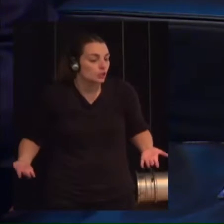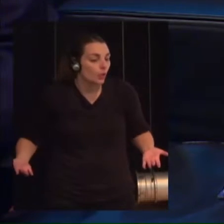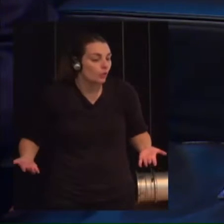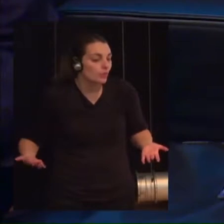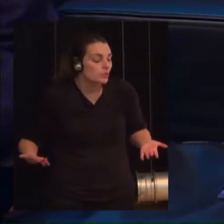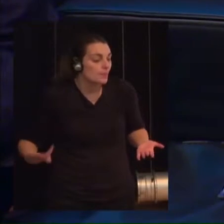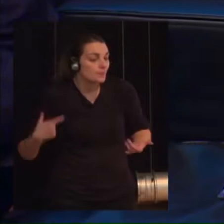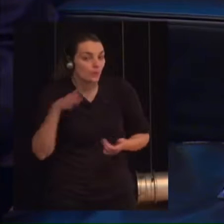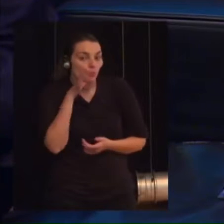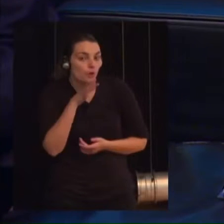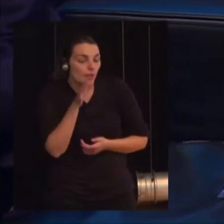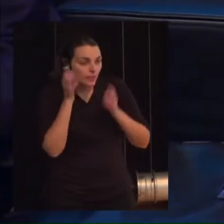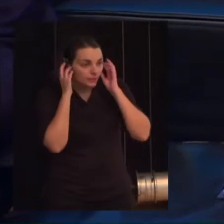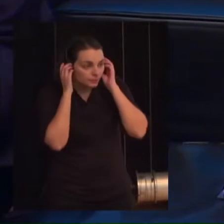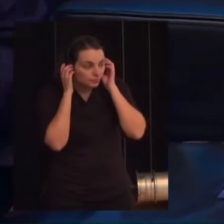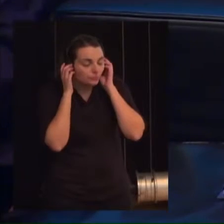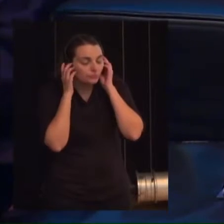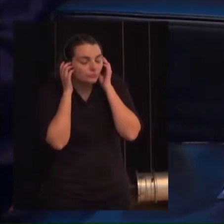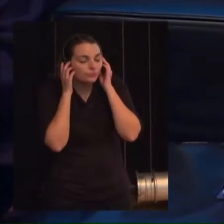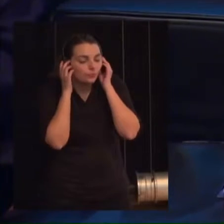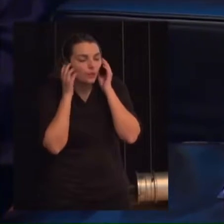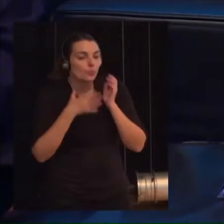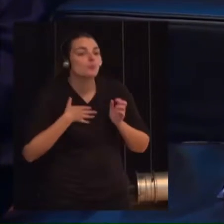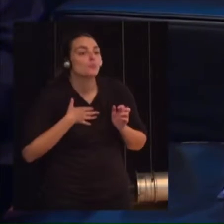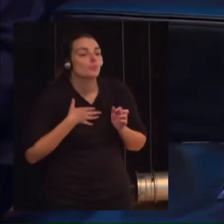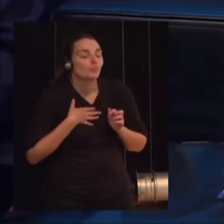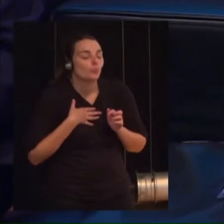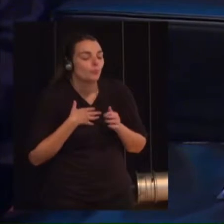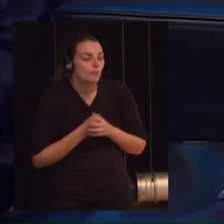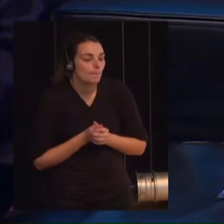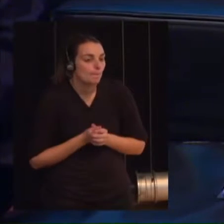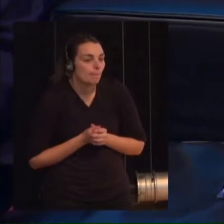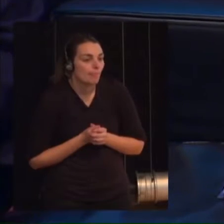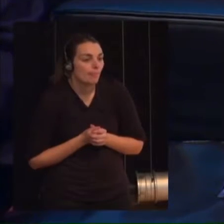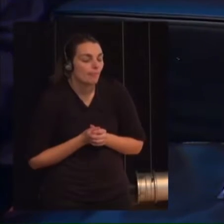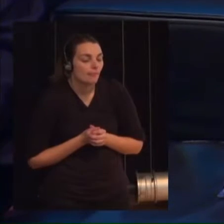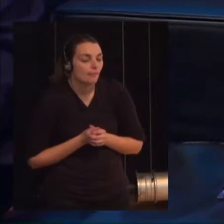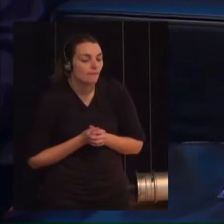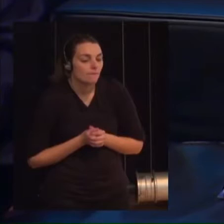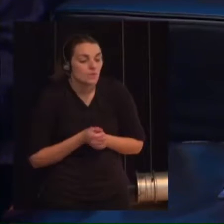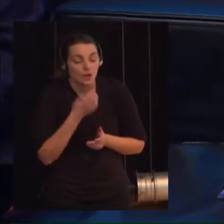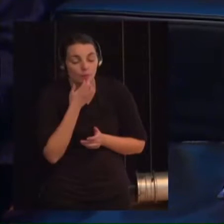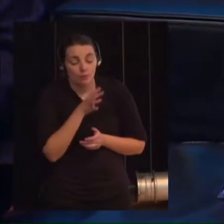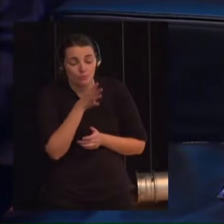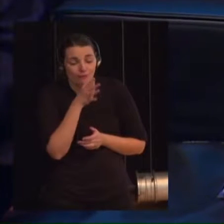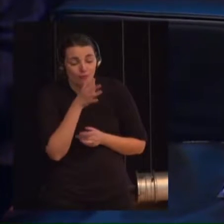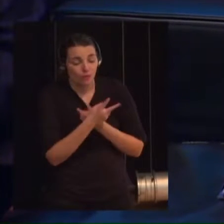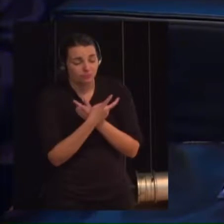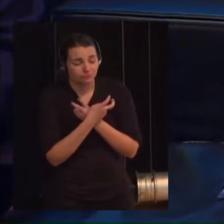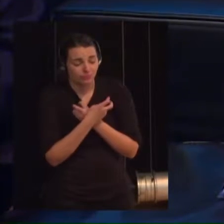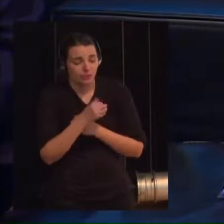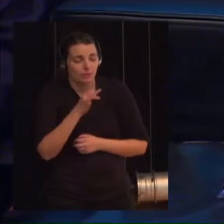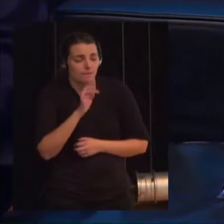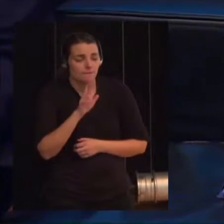example, the Flint water poisoning scandal, whereby millions have been left